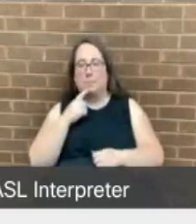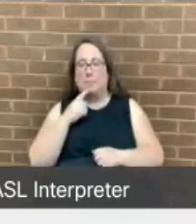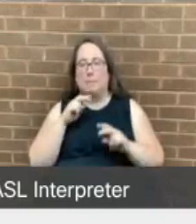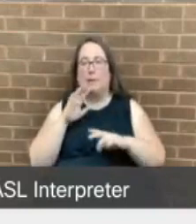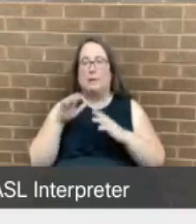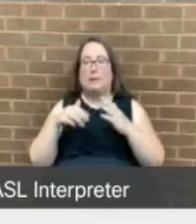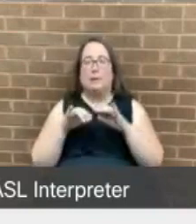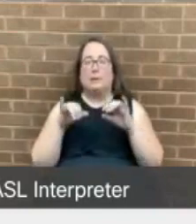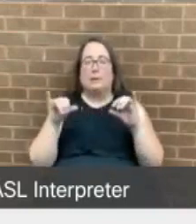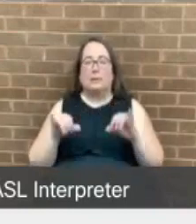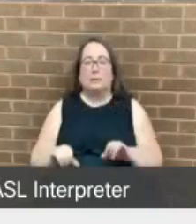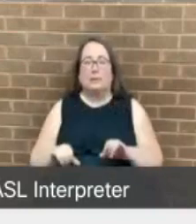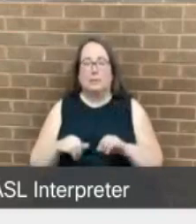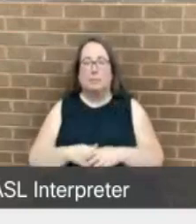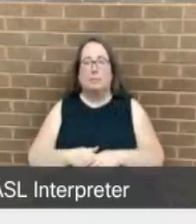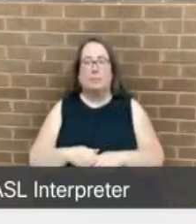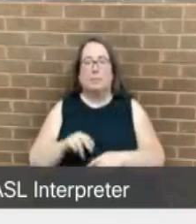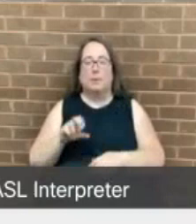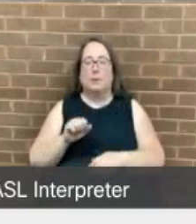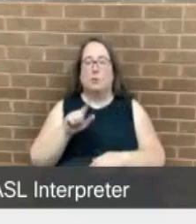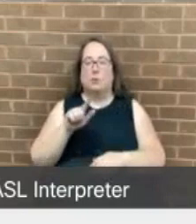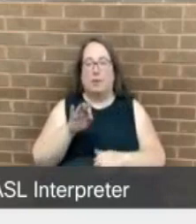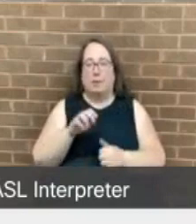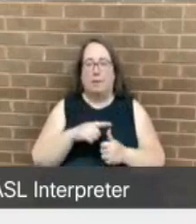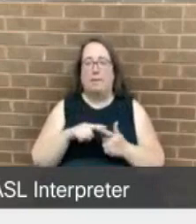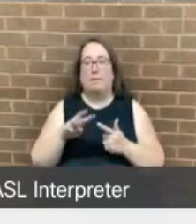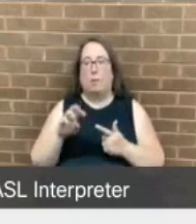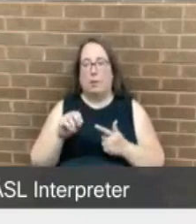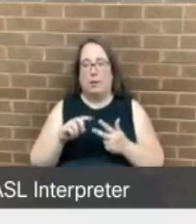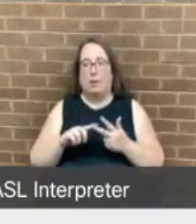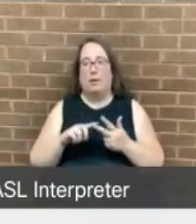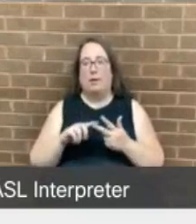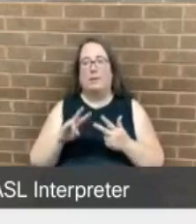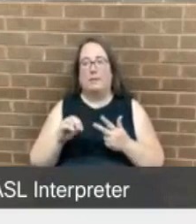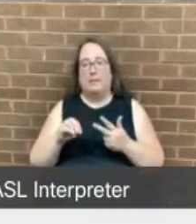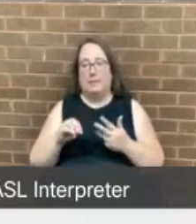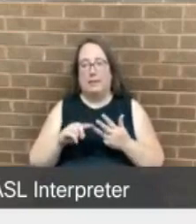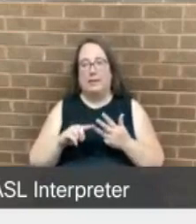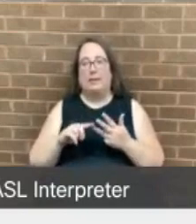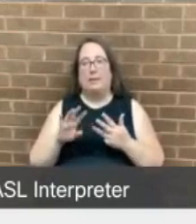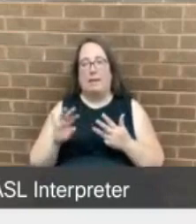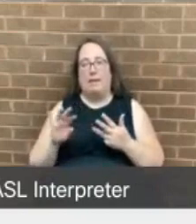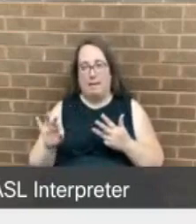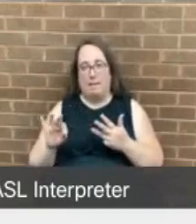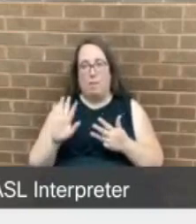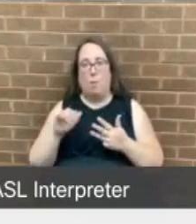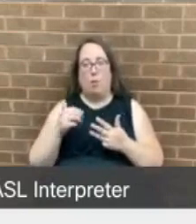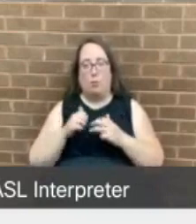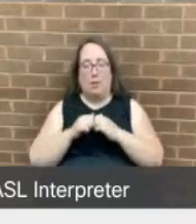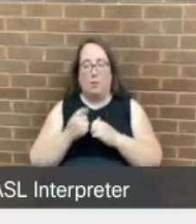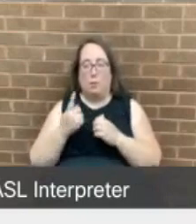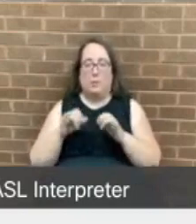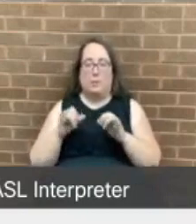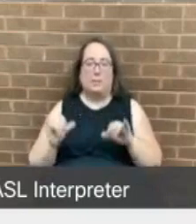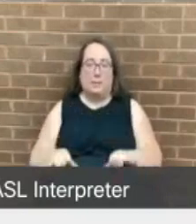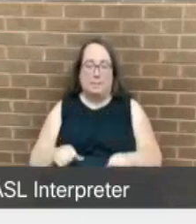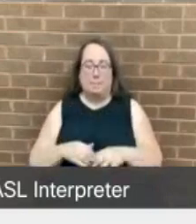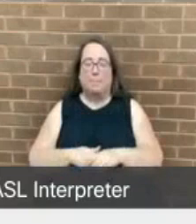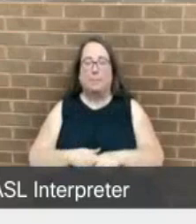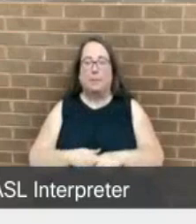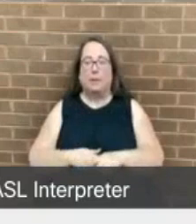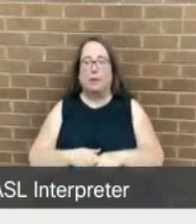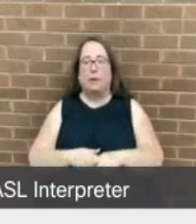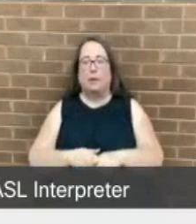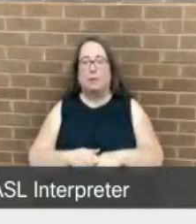system, meaning US 29, US 40, I-70, Maryland 99, kind of all together as a system. And we feel